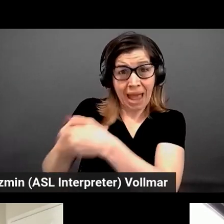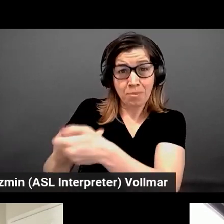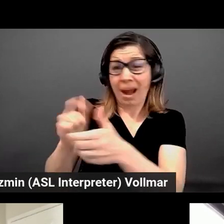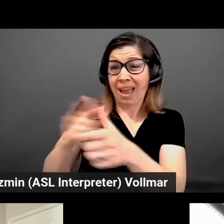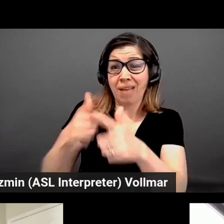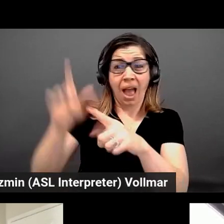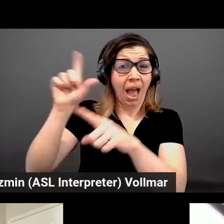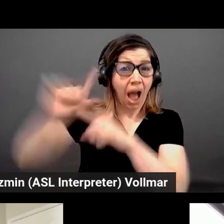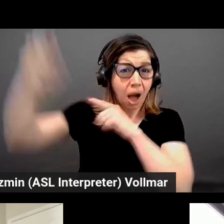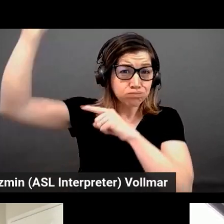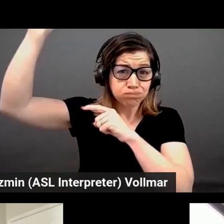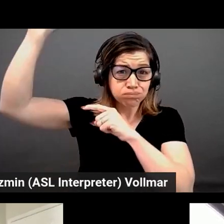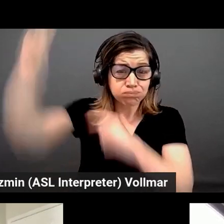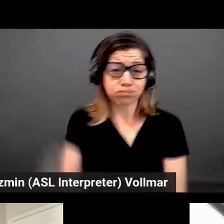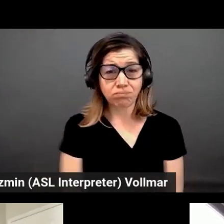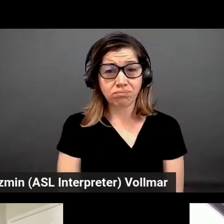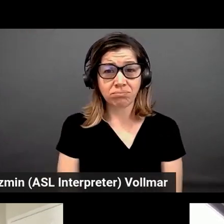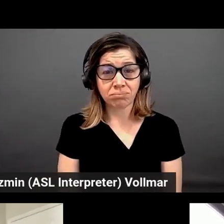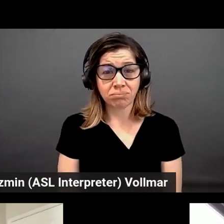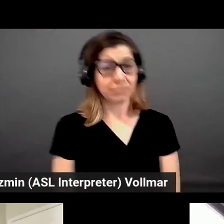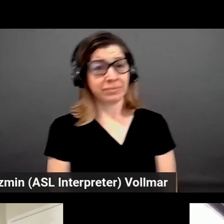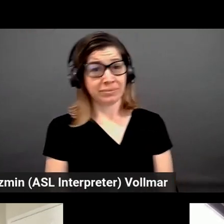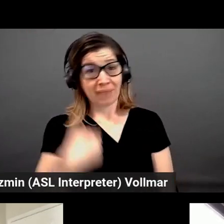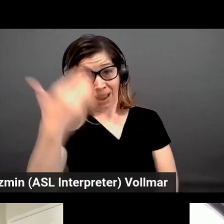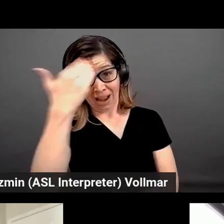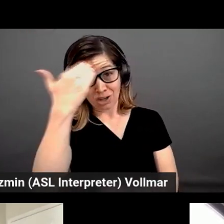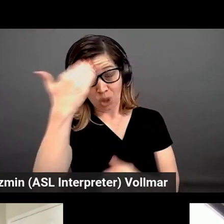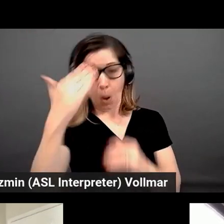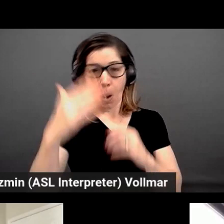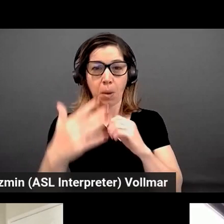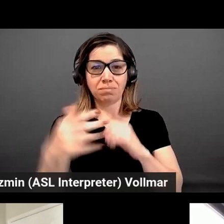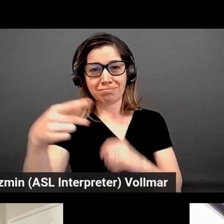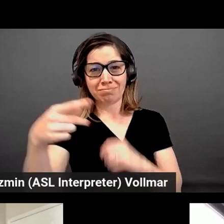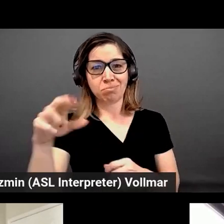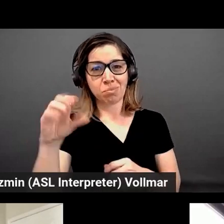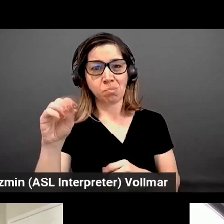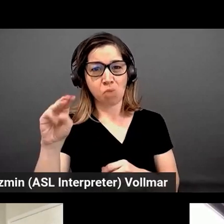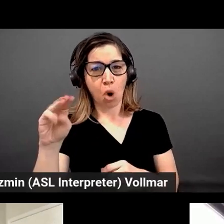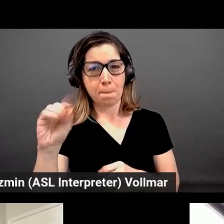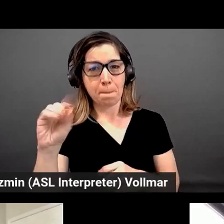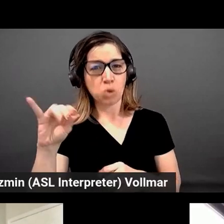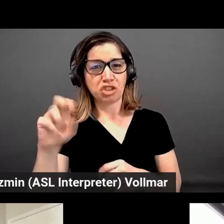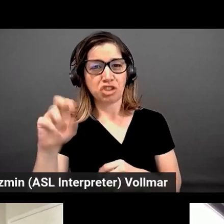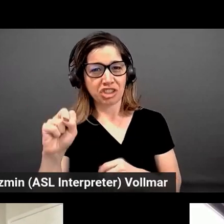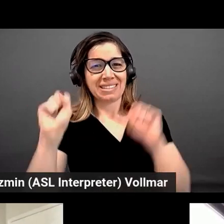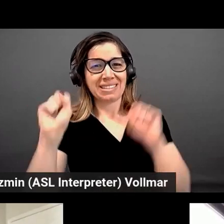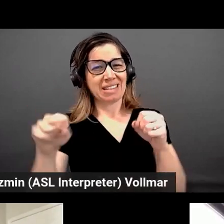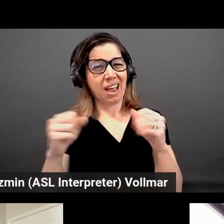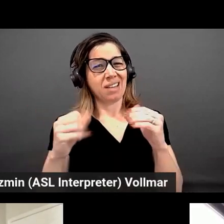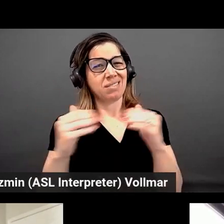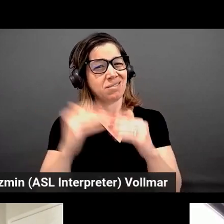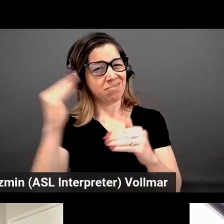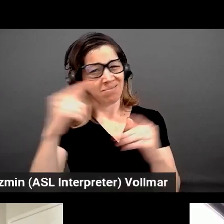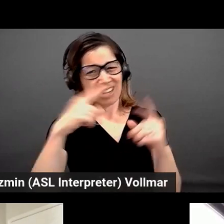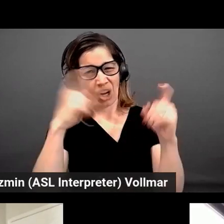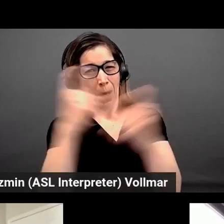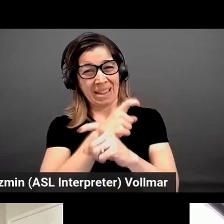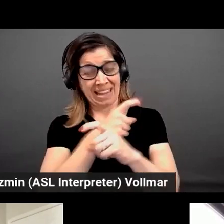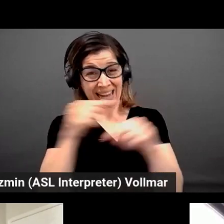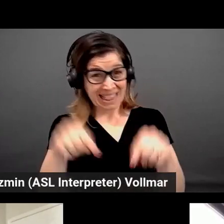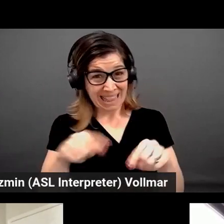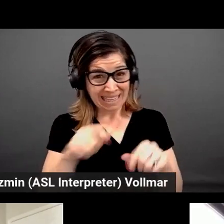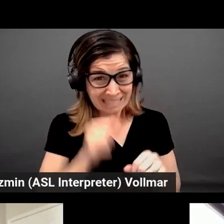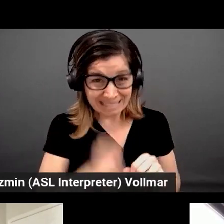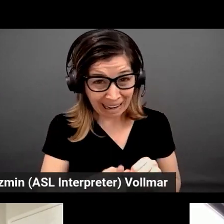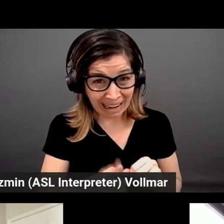races. I know permissions can sometimes overly complicate some things, but it doesn't seem like this is doing that. You're actually removing